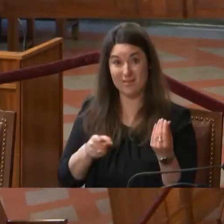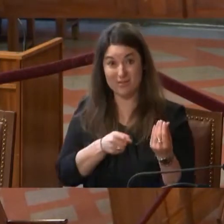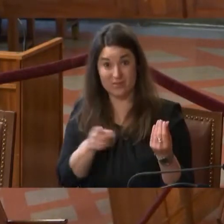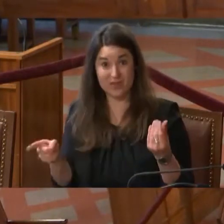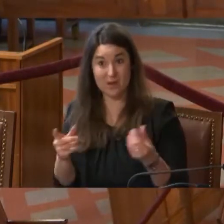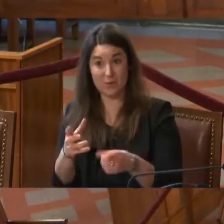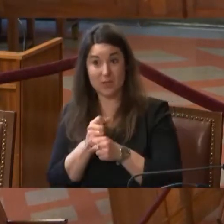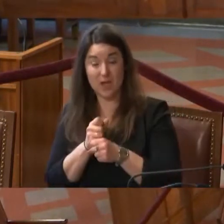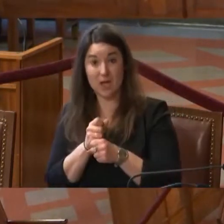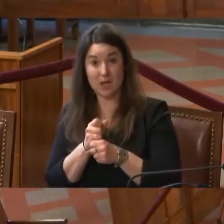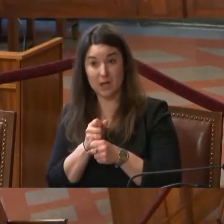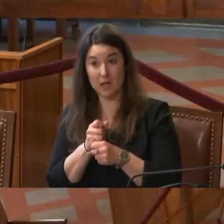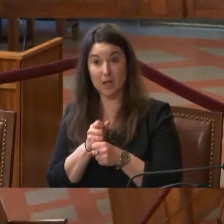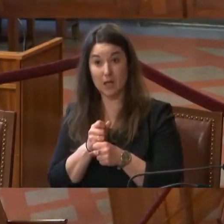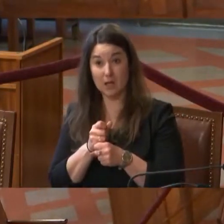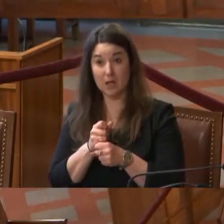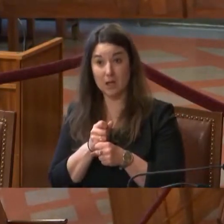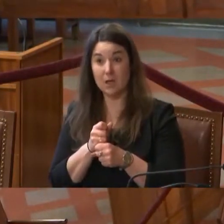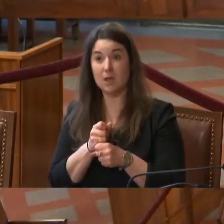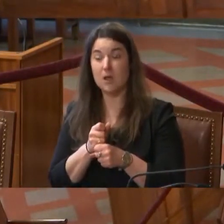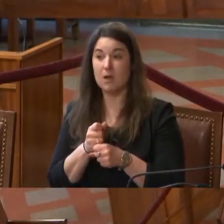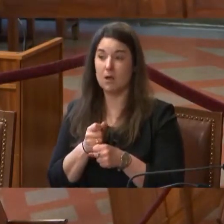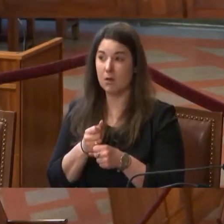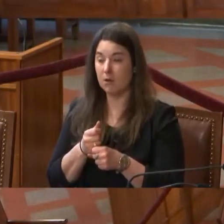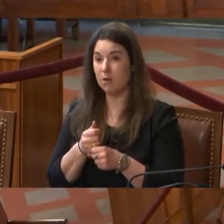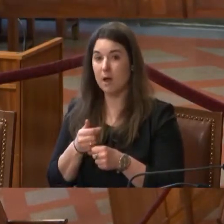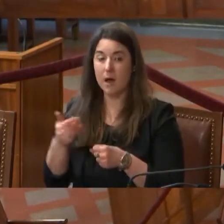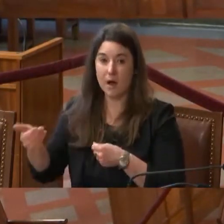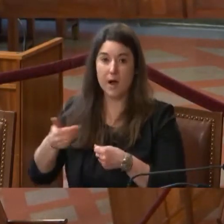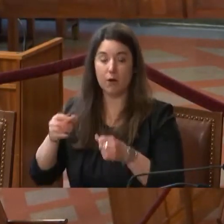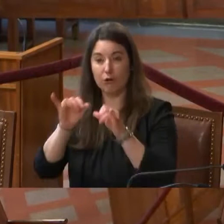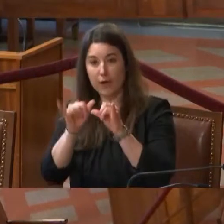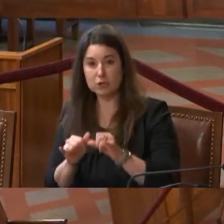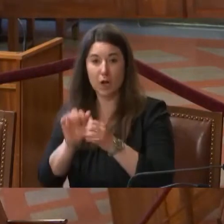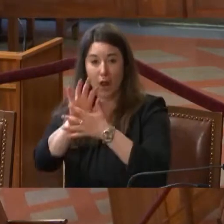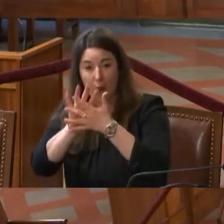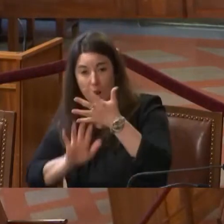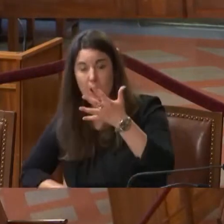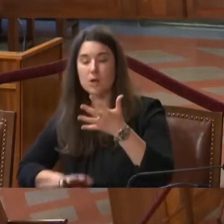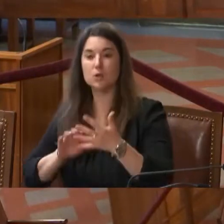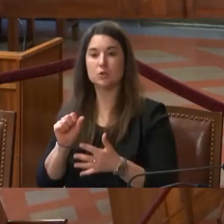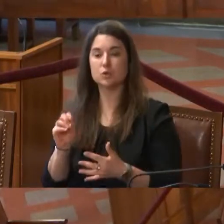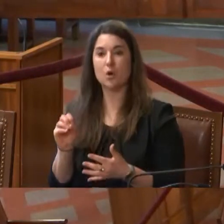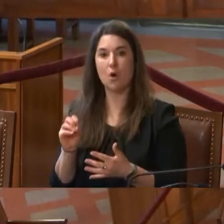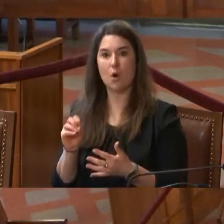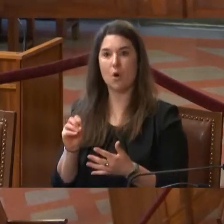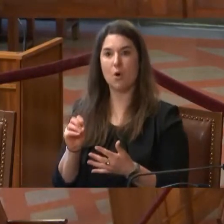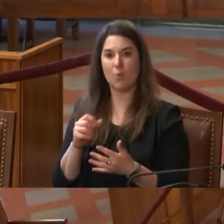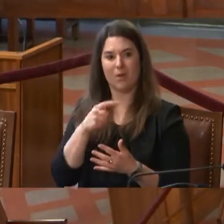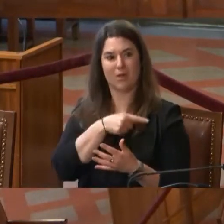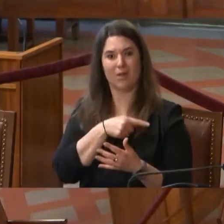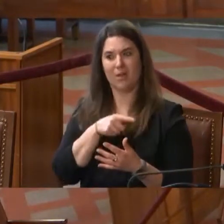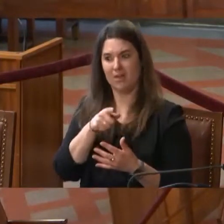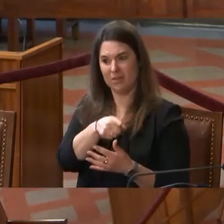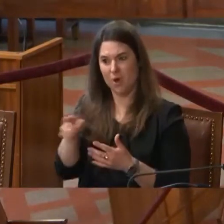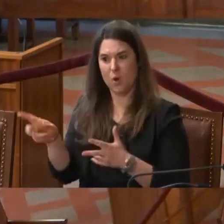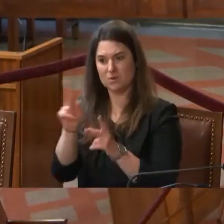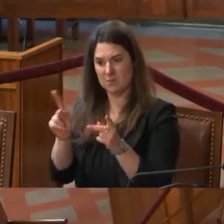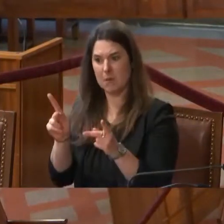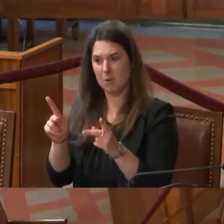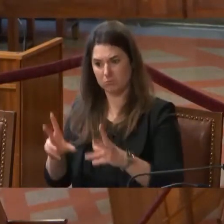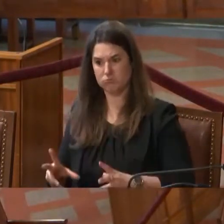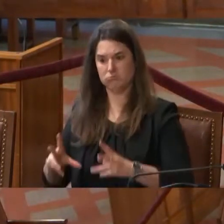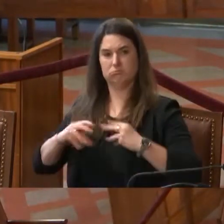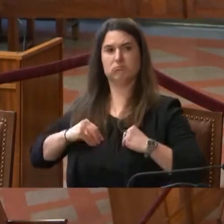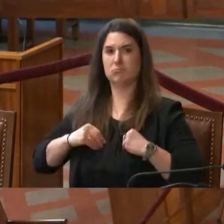getting drilled with having to hire an engineer and do all these things. So by grandfathering these people in was just